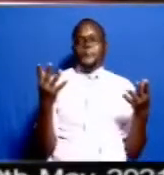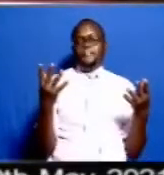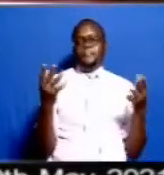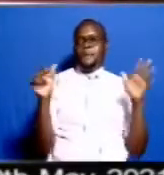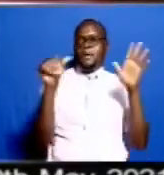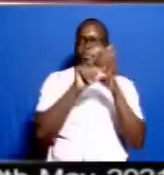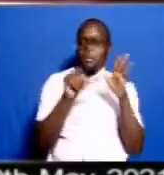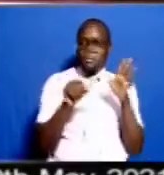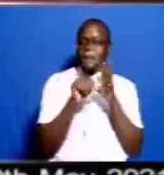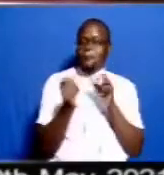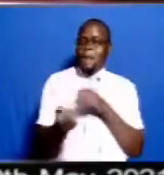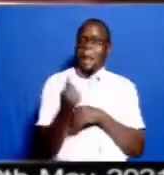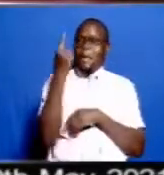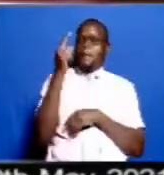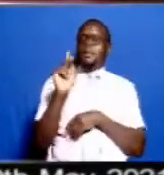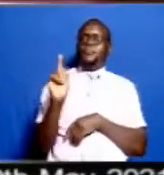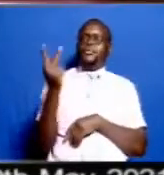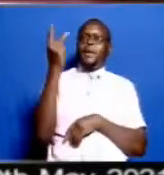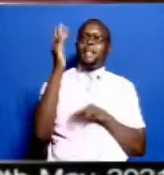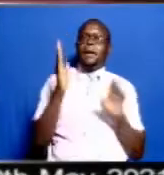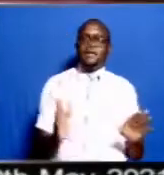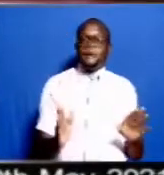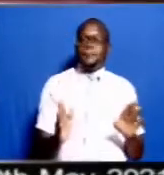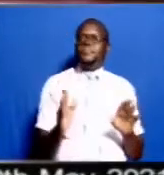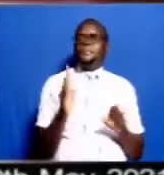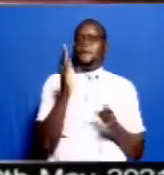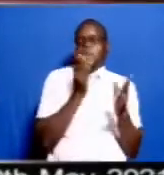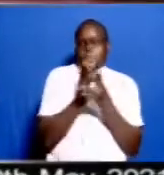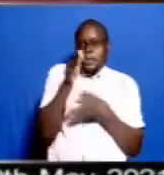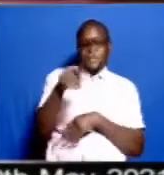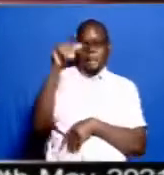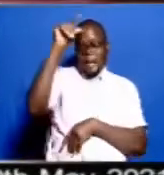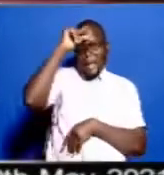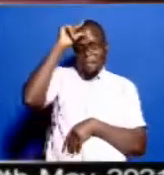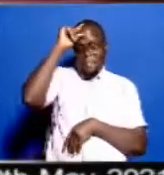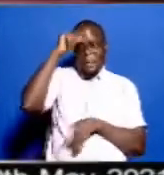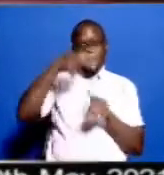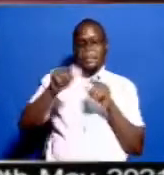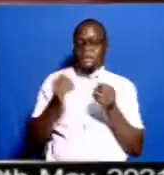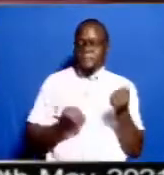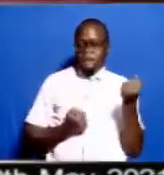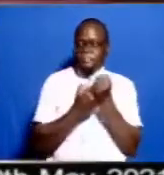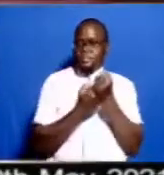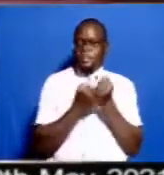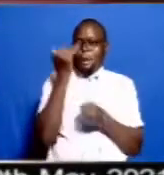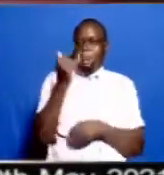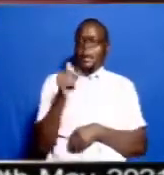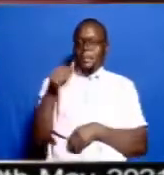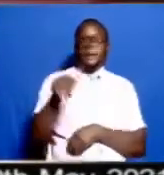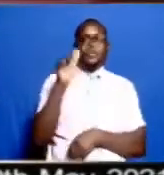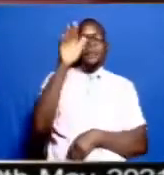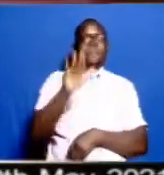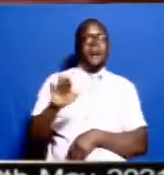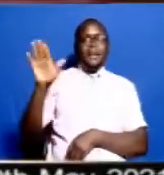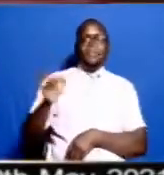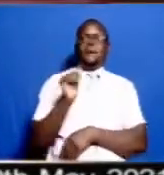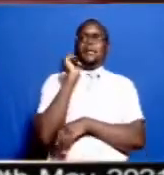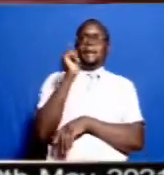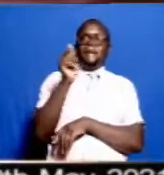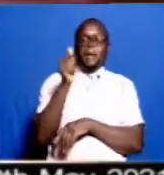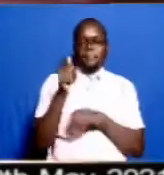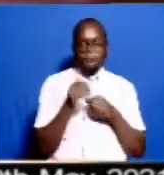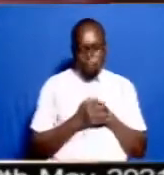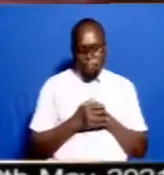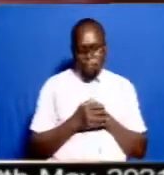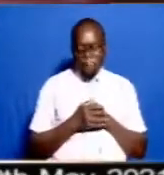being committed to Kenyans by this government, but it's being assisted by this house itself, Madam